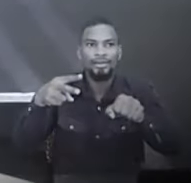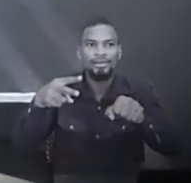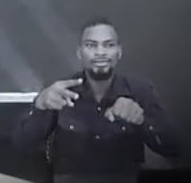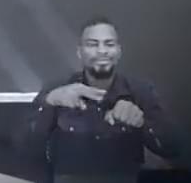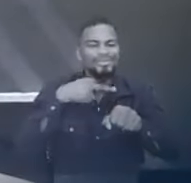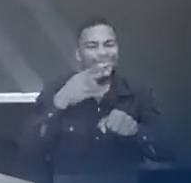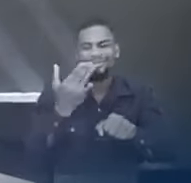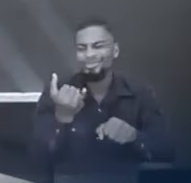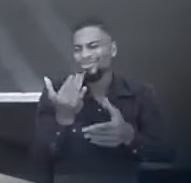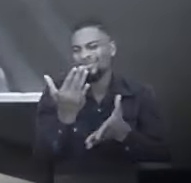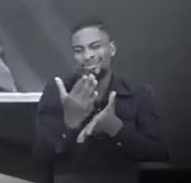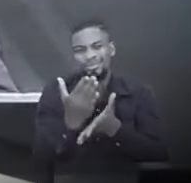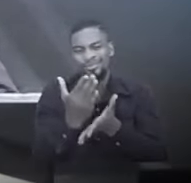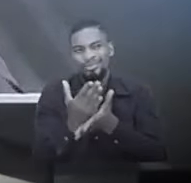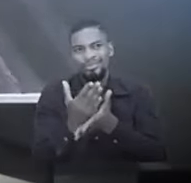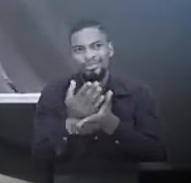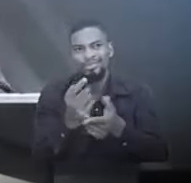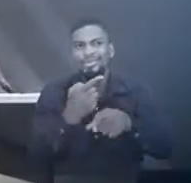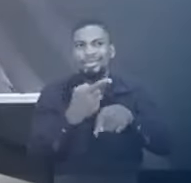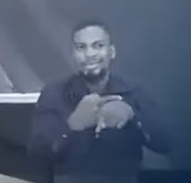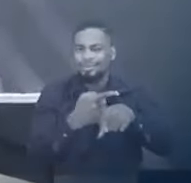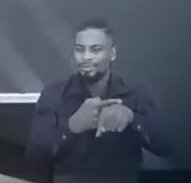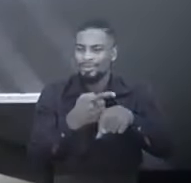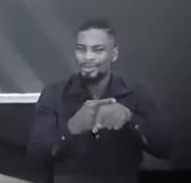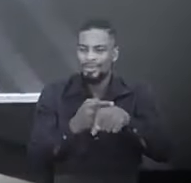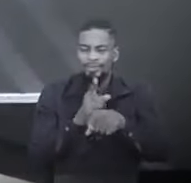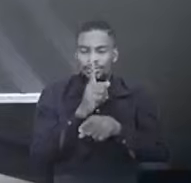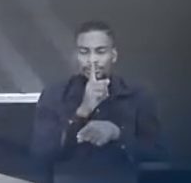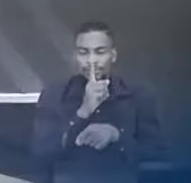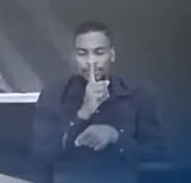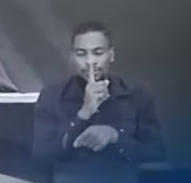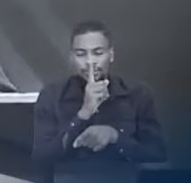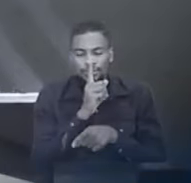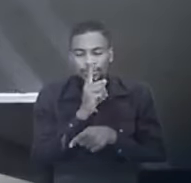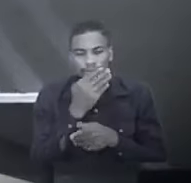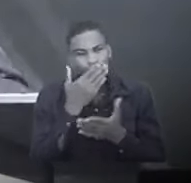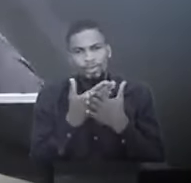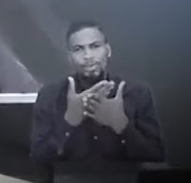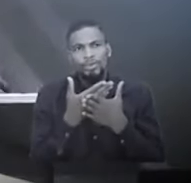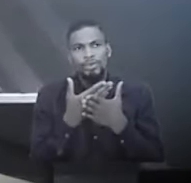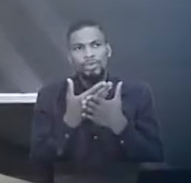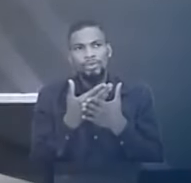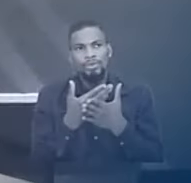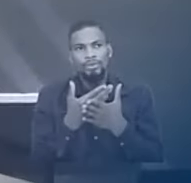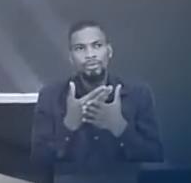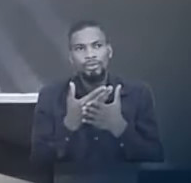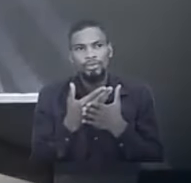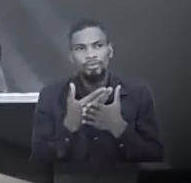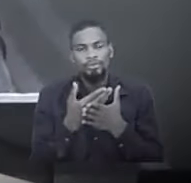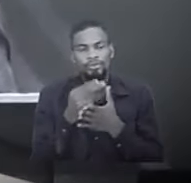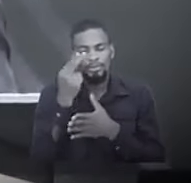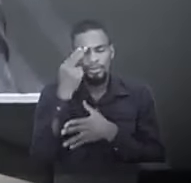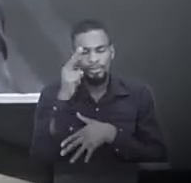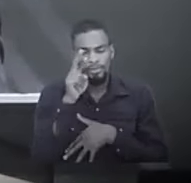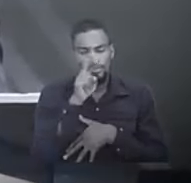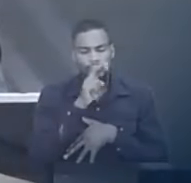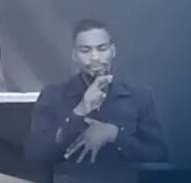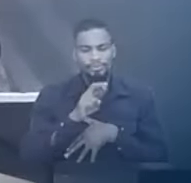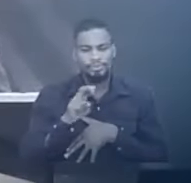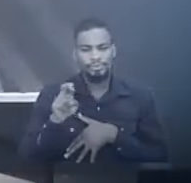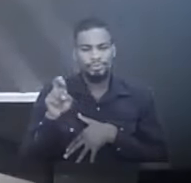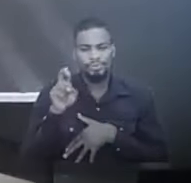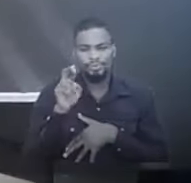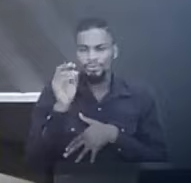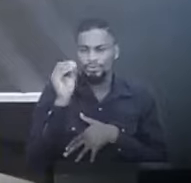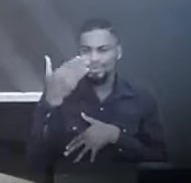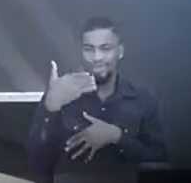shout. There are certain times that we need some kind of silence. And the reverence is very important. They taught us that